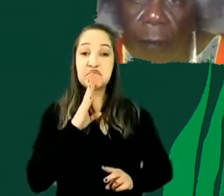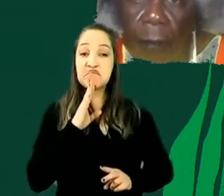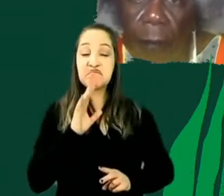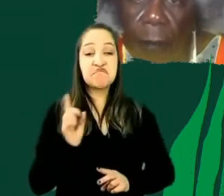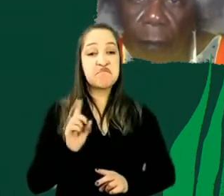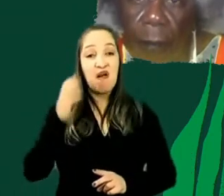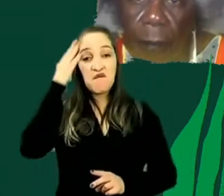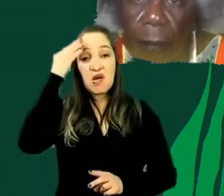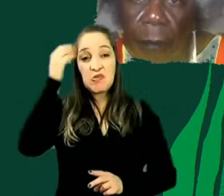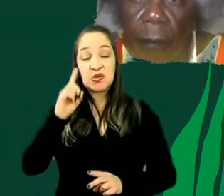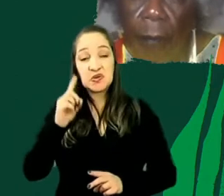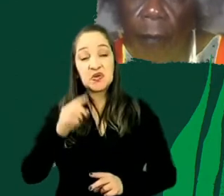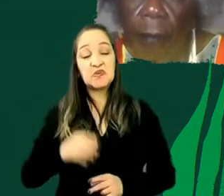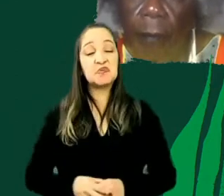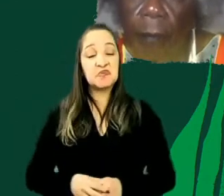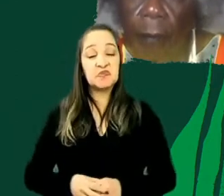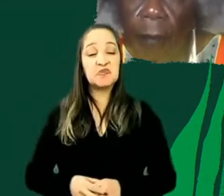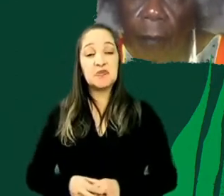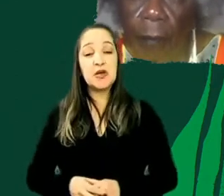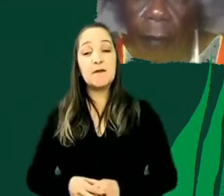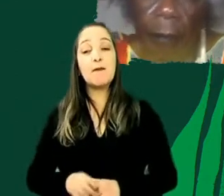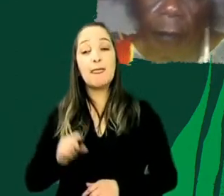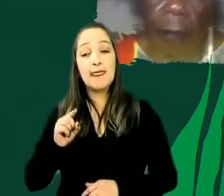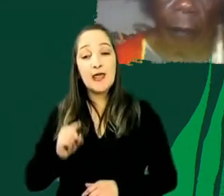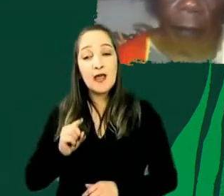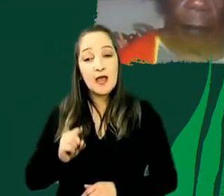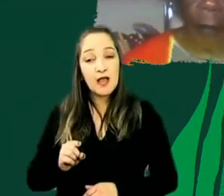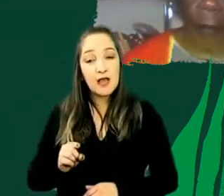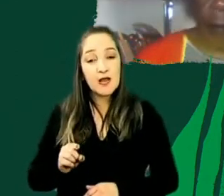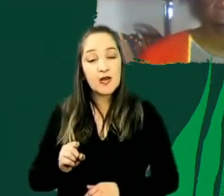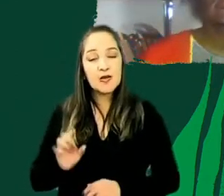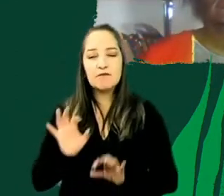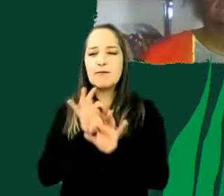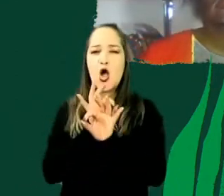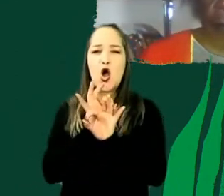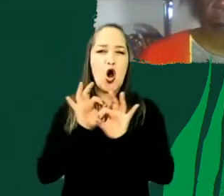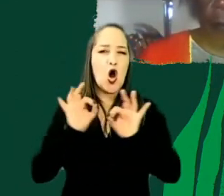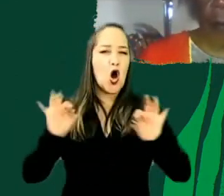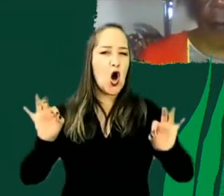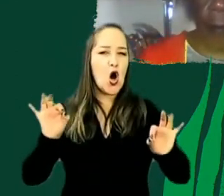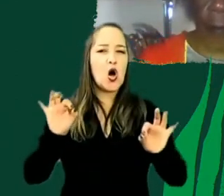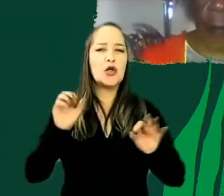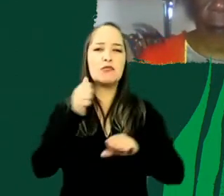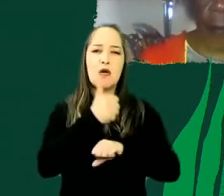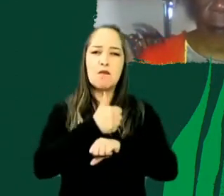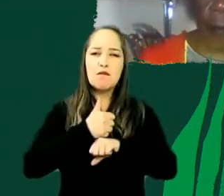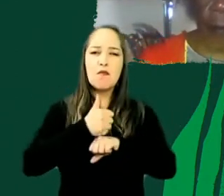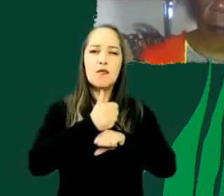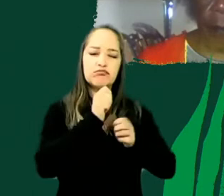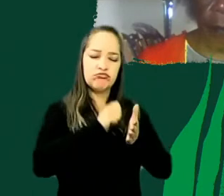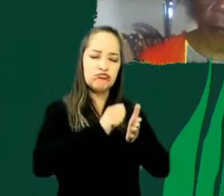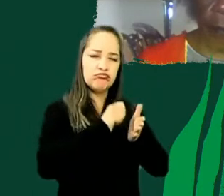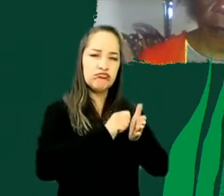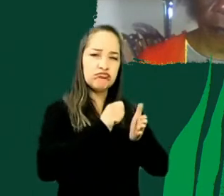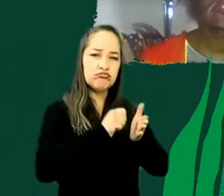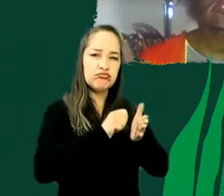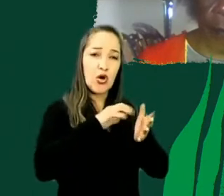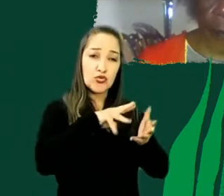great folklorist and she traveled to many parts of the world seeking, you know, African connections and